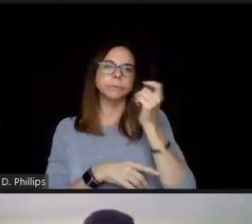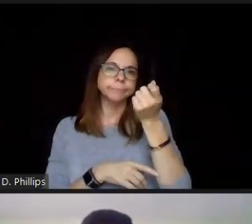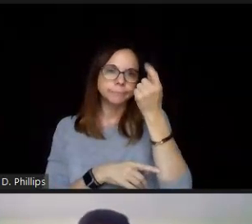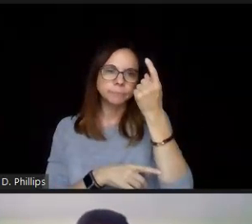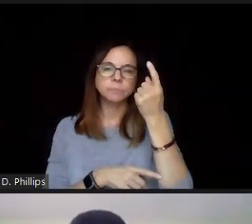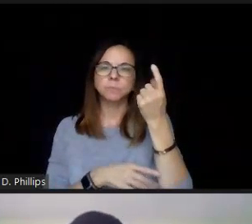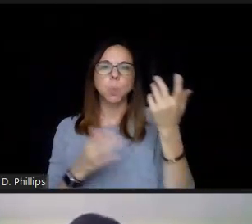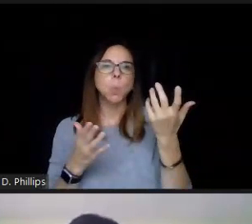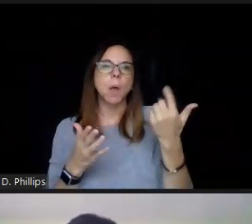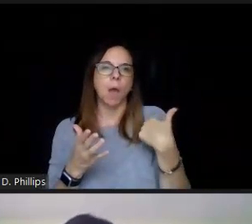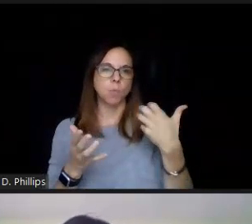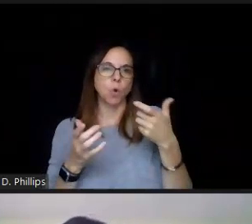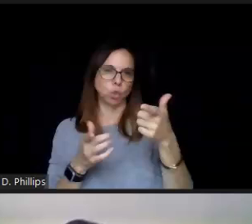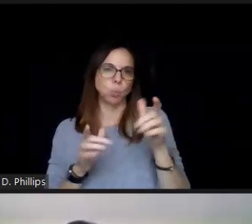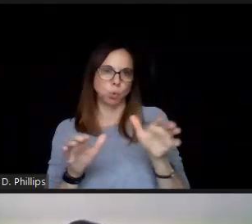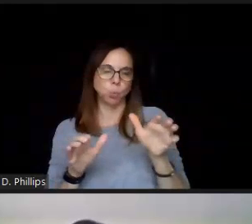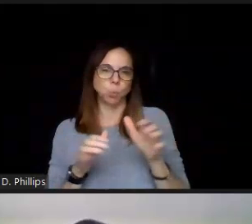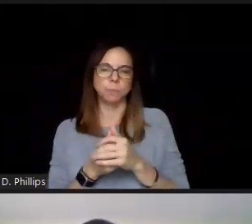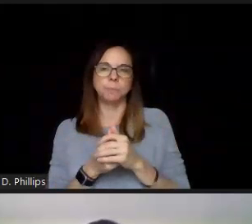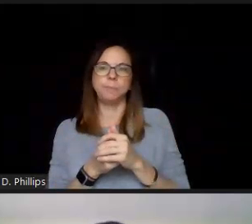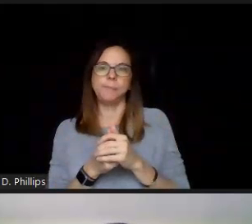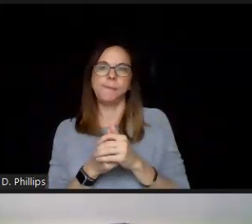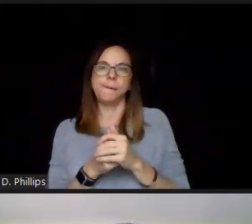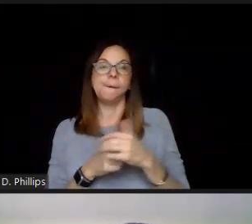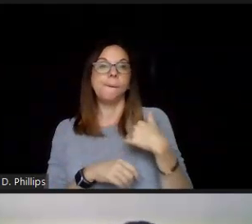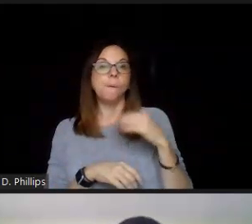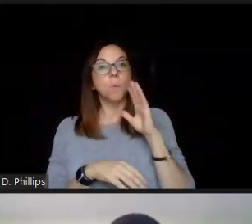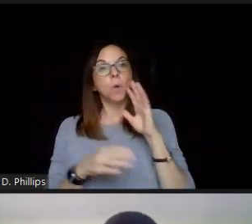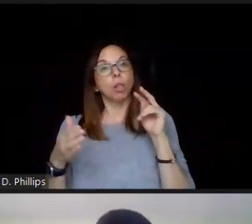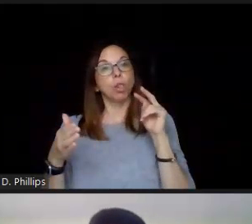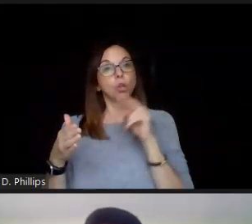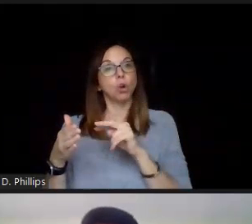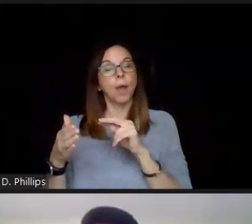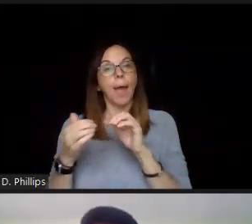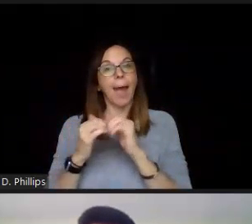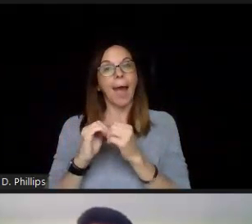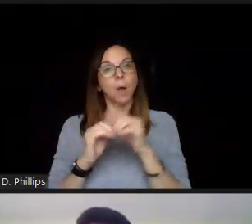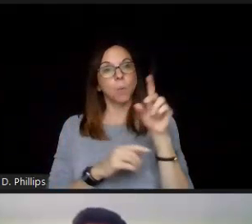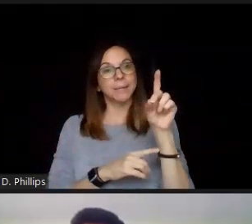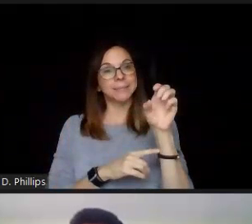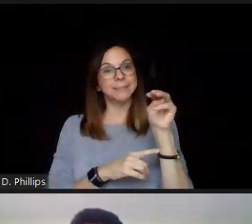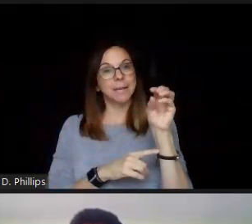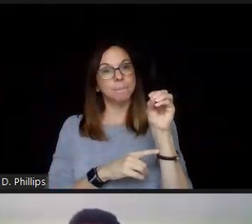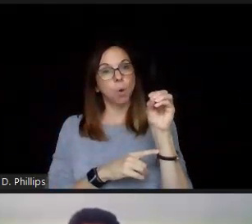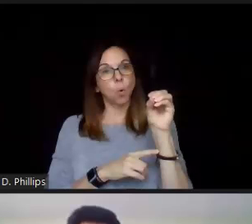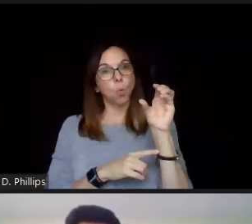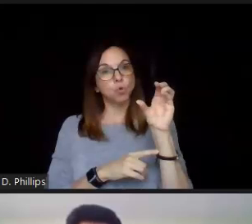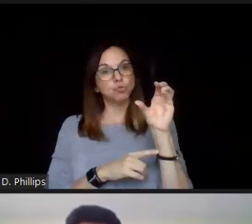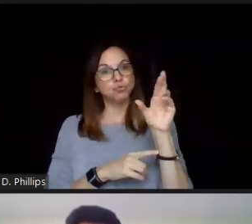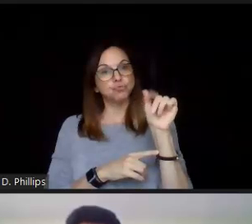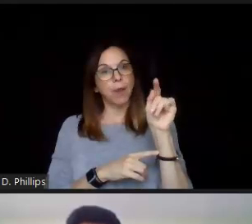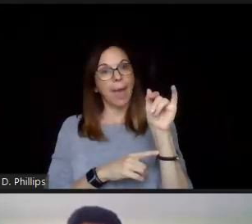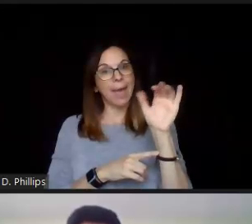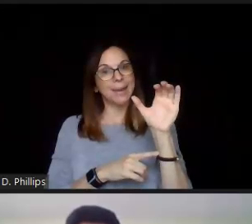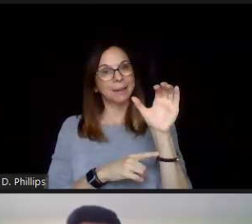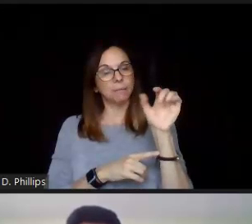understand what it is I'm asking you to do. We're going to look at how democratic the colonies were. We've